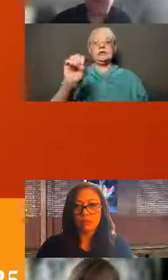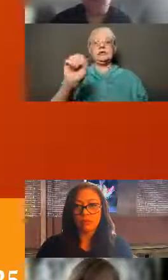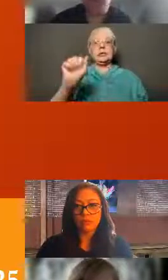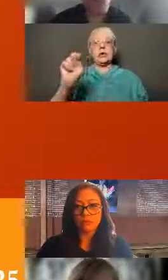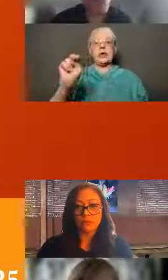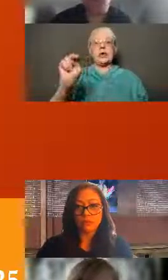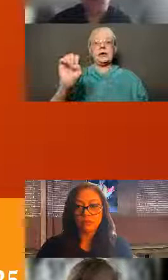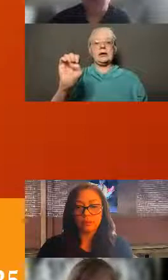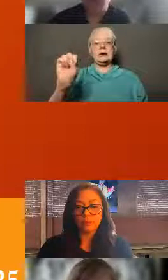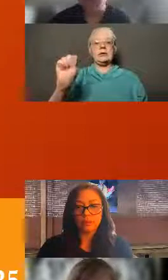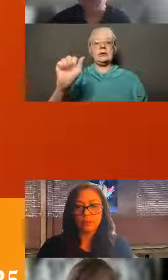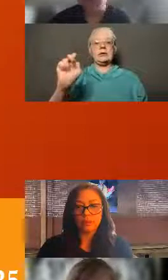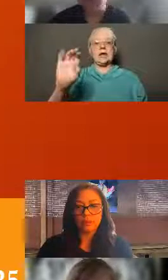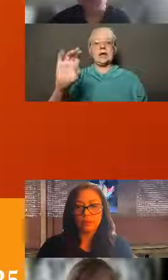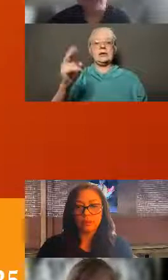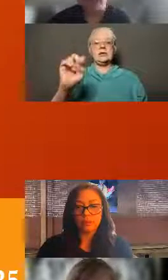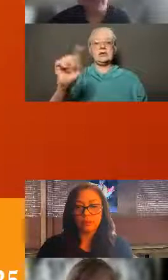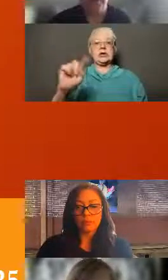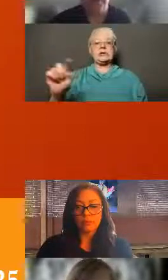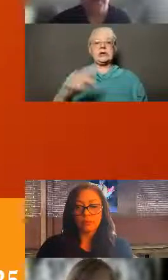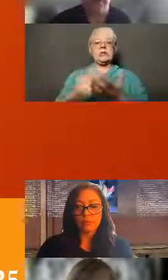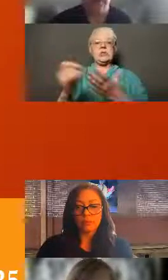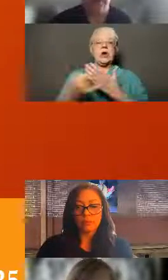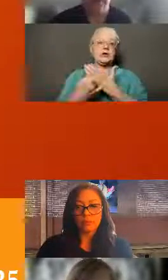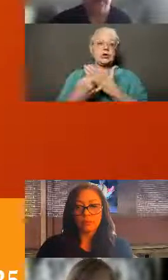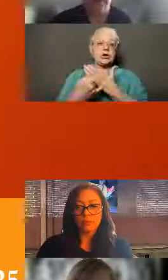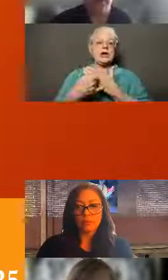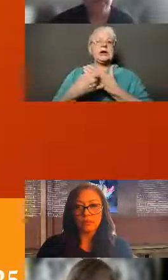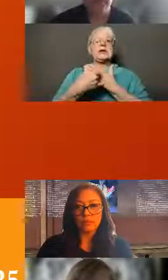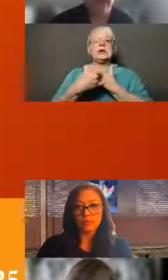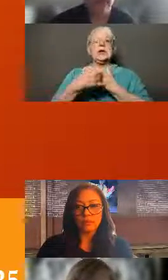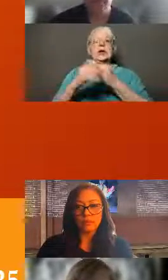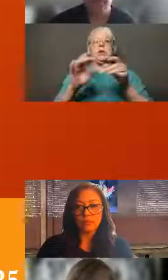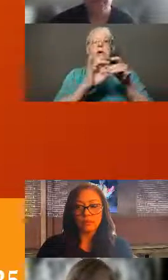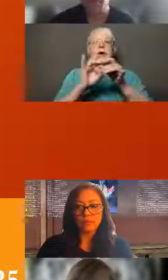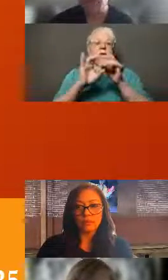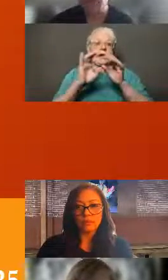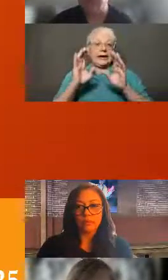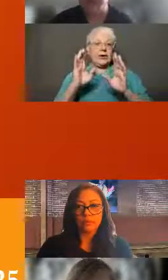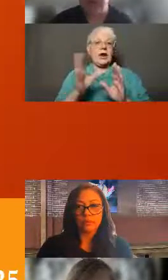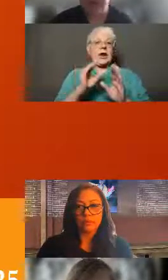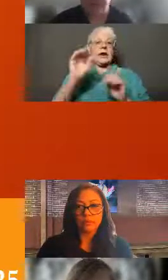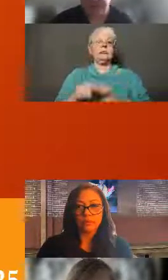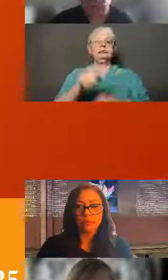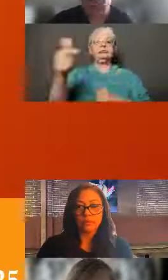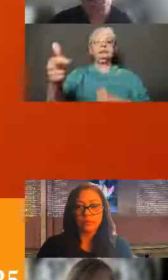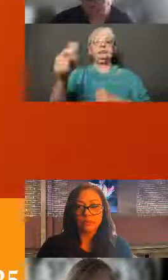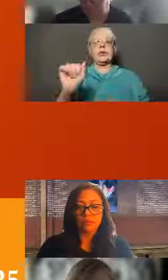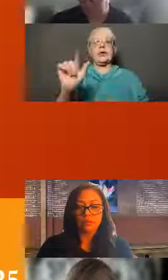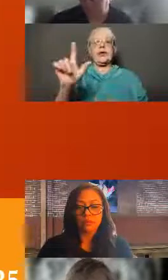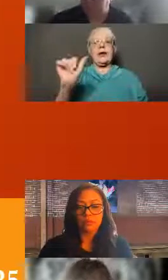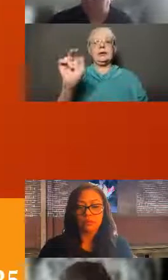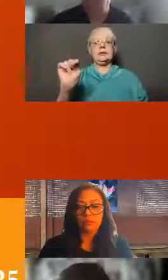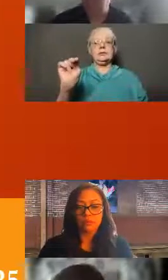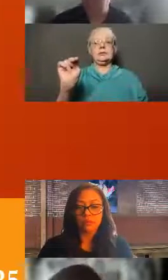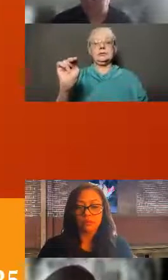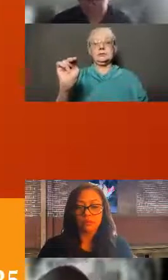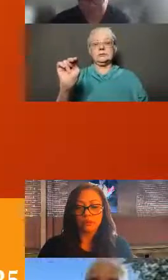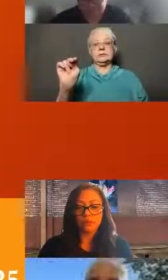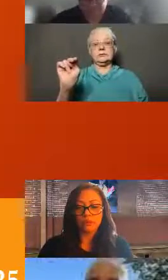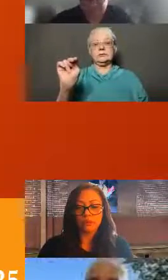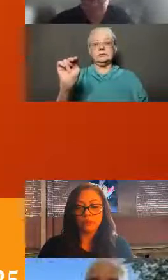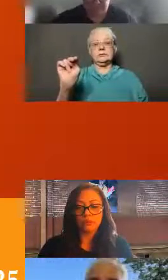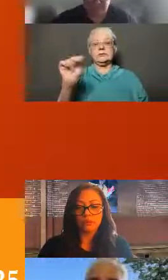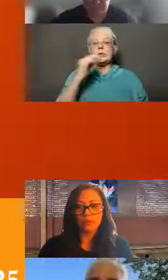am the project director for the third administrator, and I will pass it over to Alan. Good